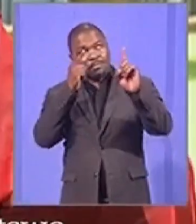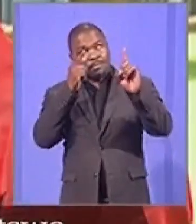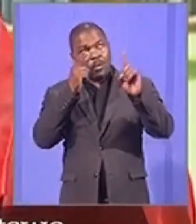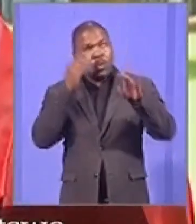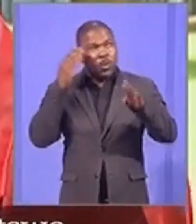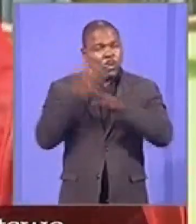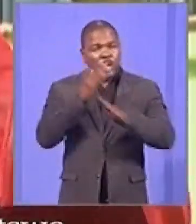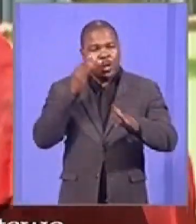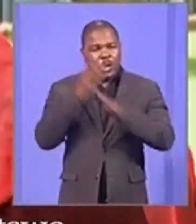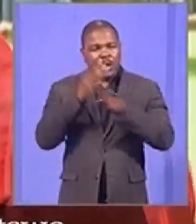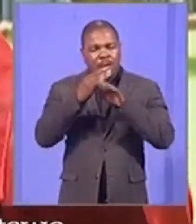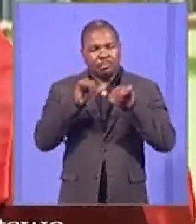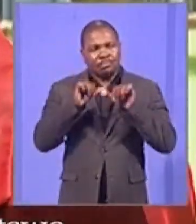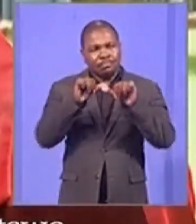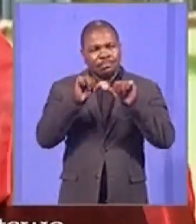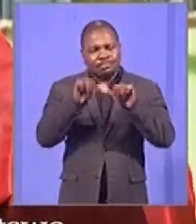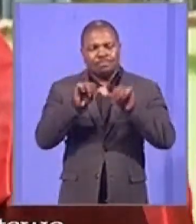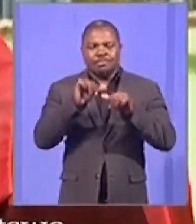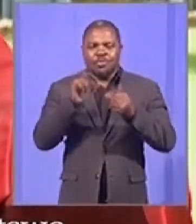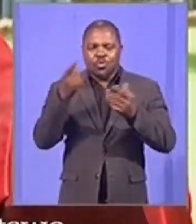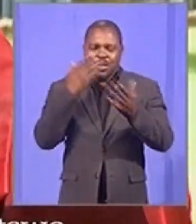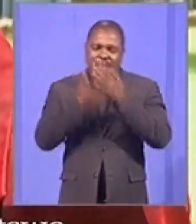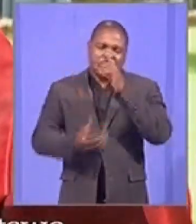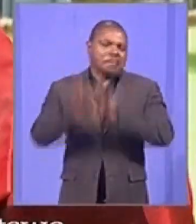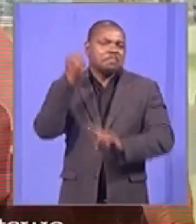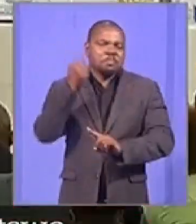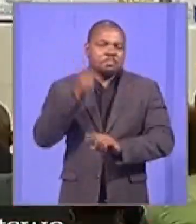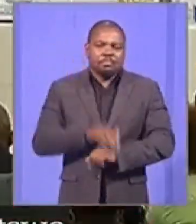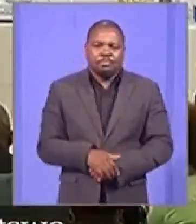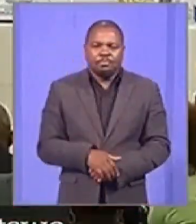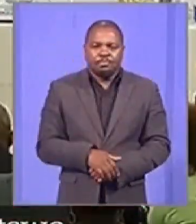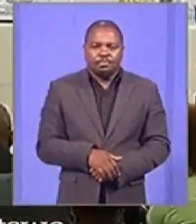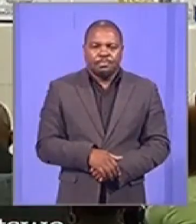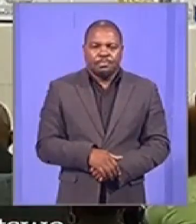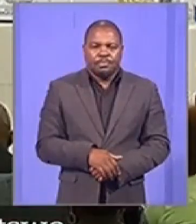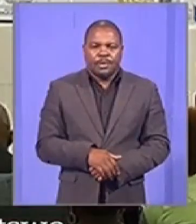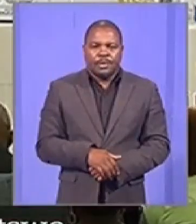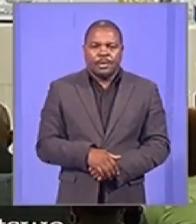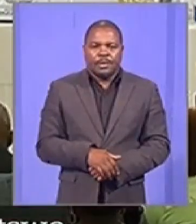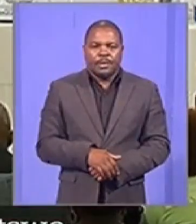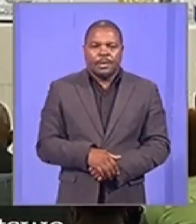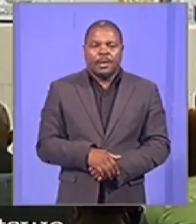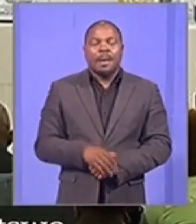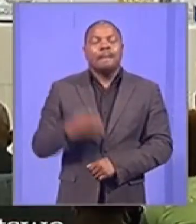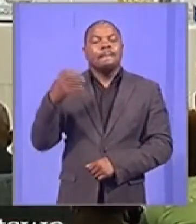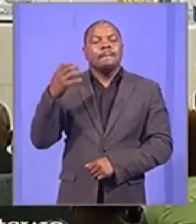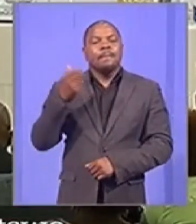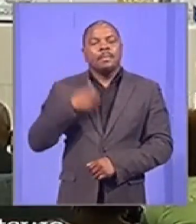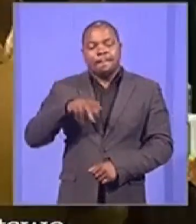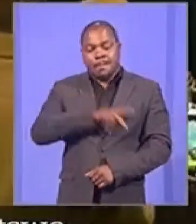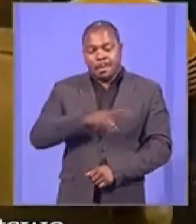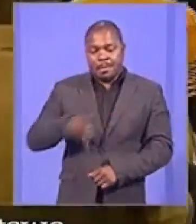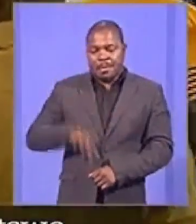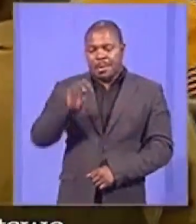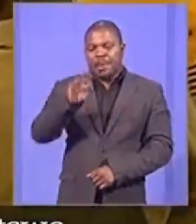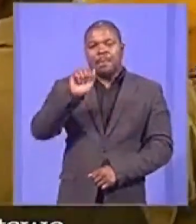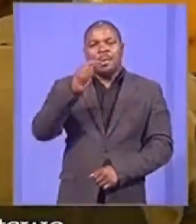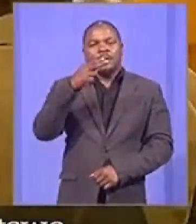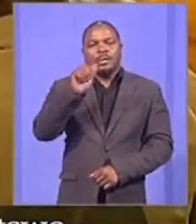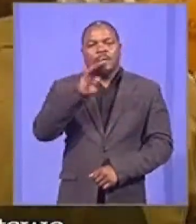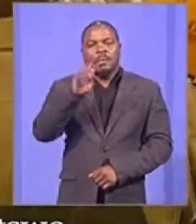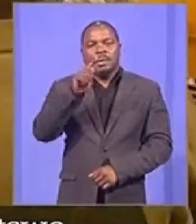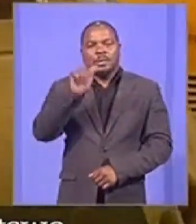hard consistently towards it, you can actually achieve it at the end of the day. Tona Kholo Stan Mathabata a re maikelelo a bone ke go bona